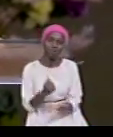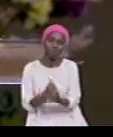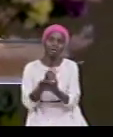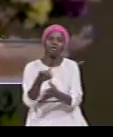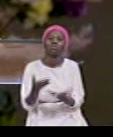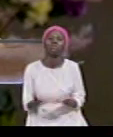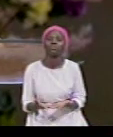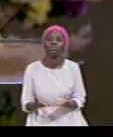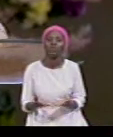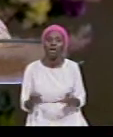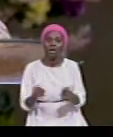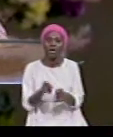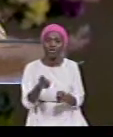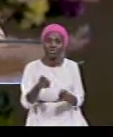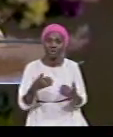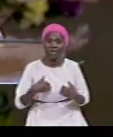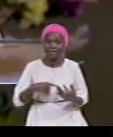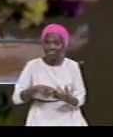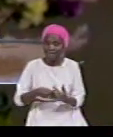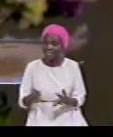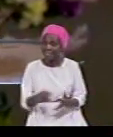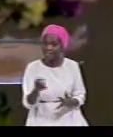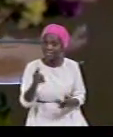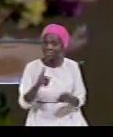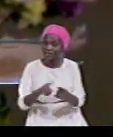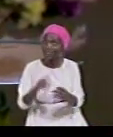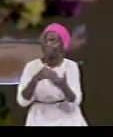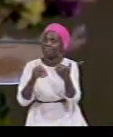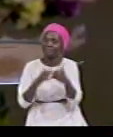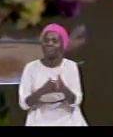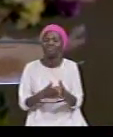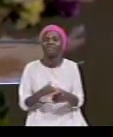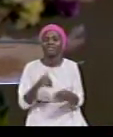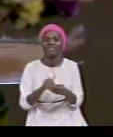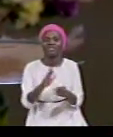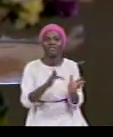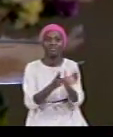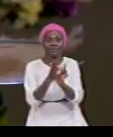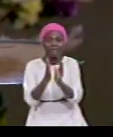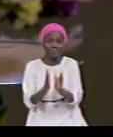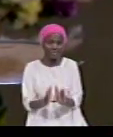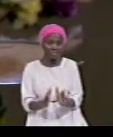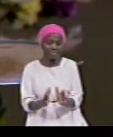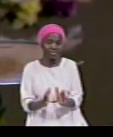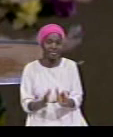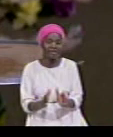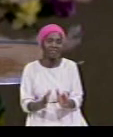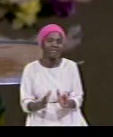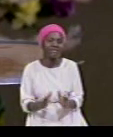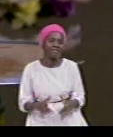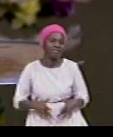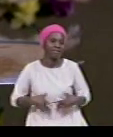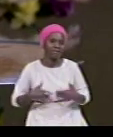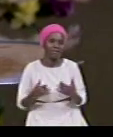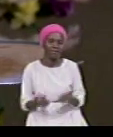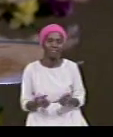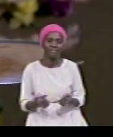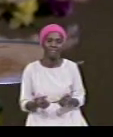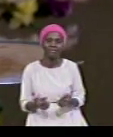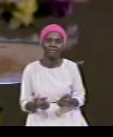are connected through social media, you have a link displayed on your